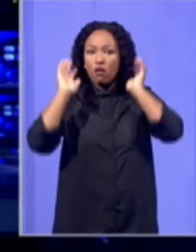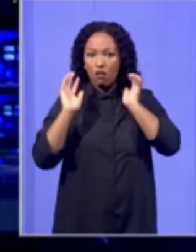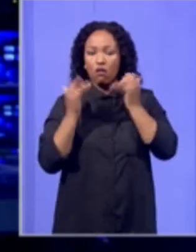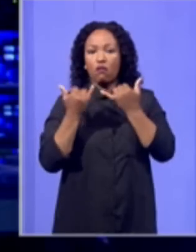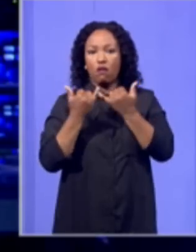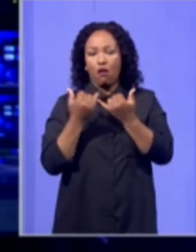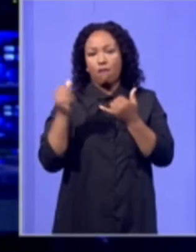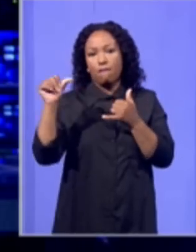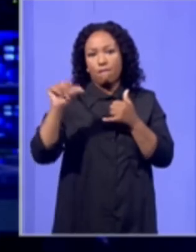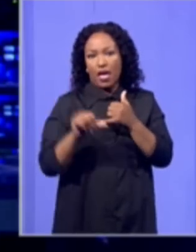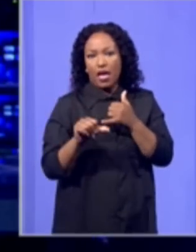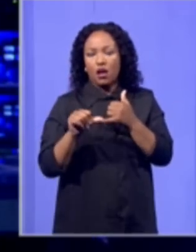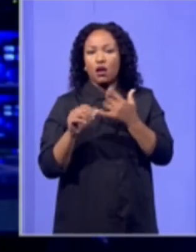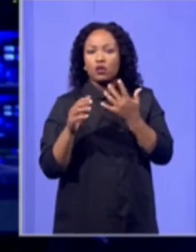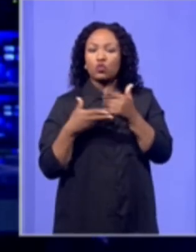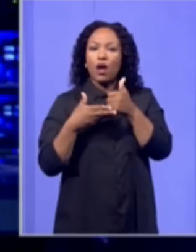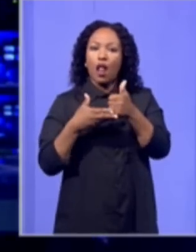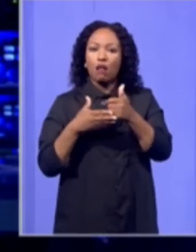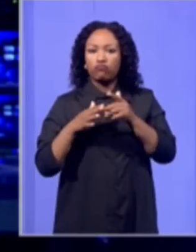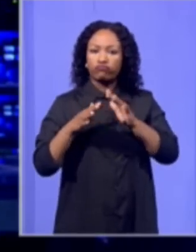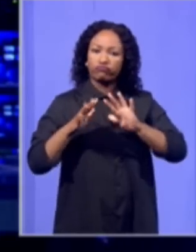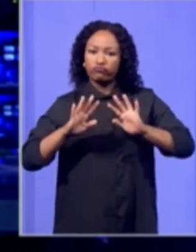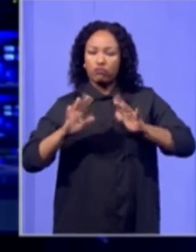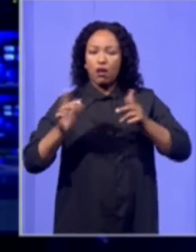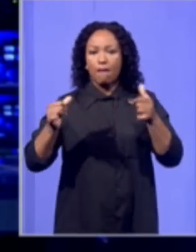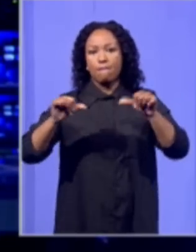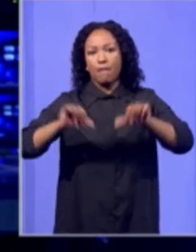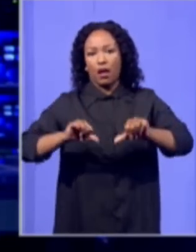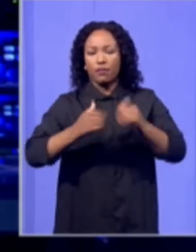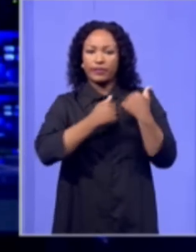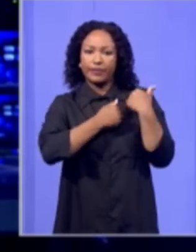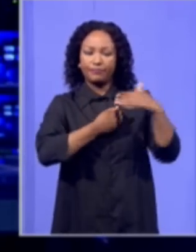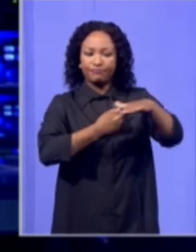mo tikologong ya tlholego e e babalesegileng.